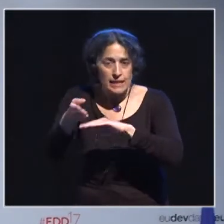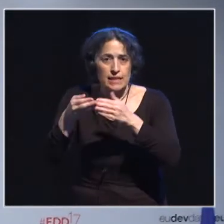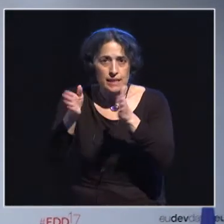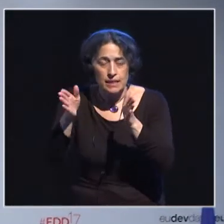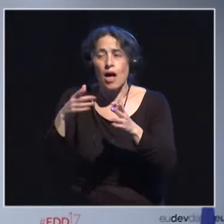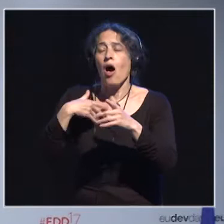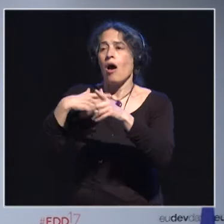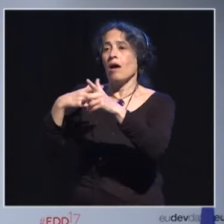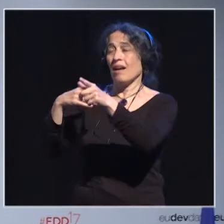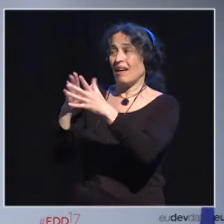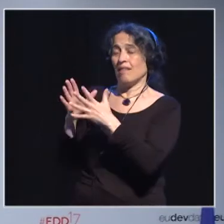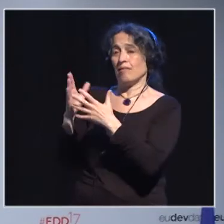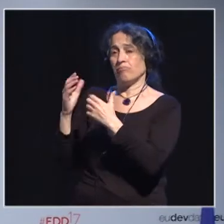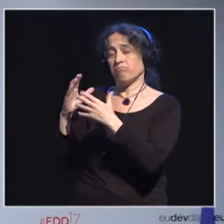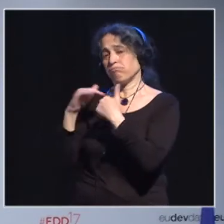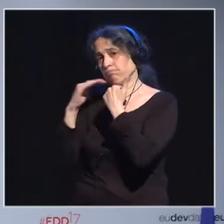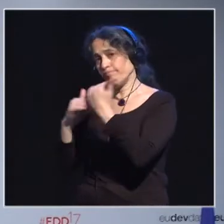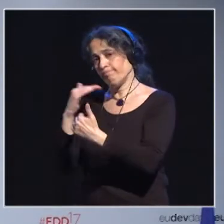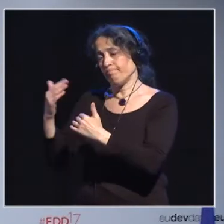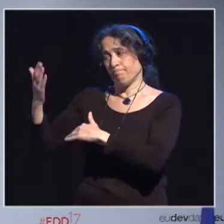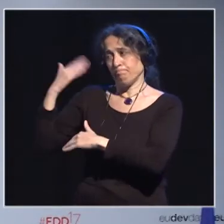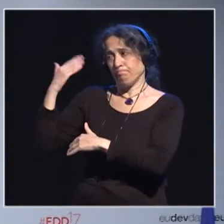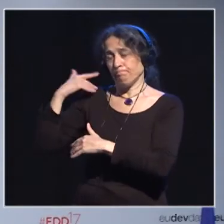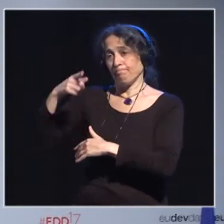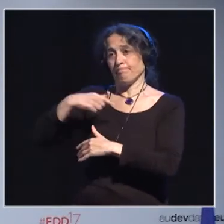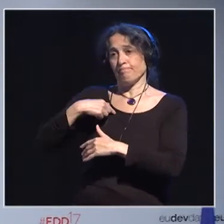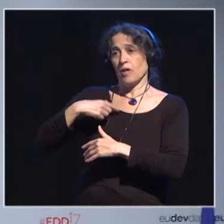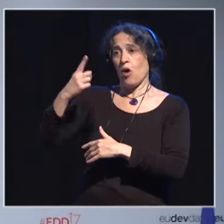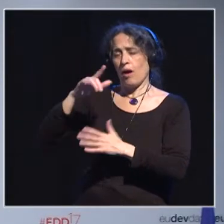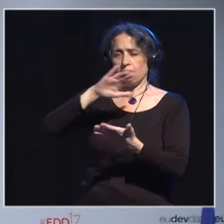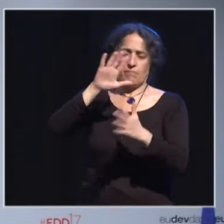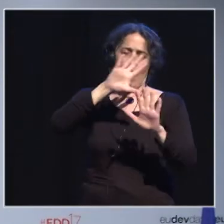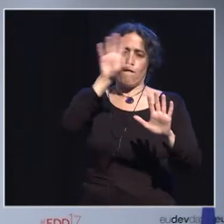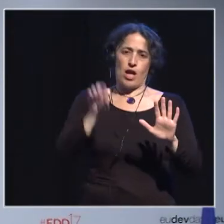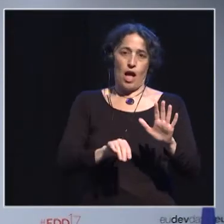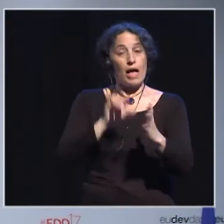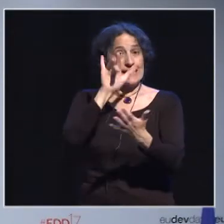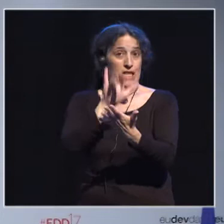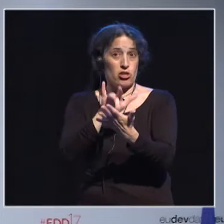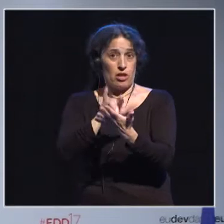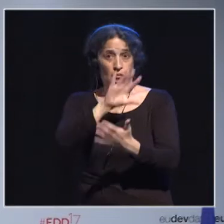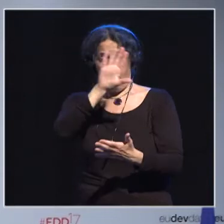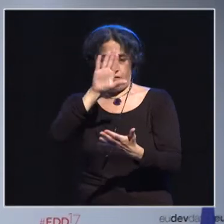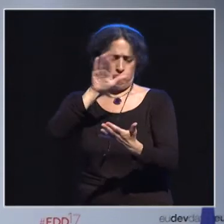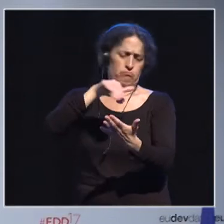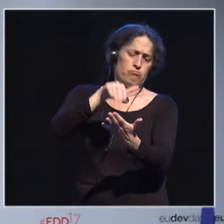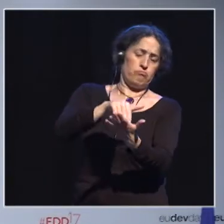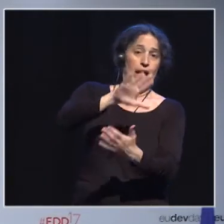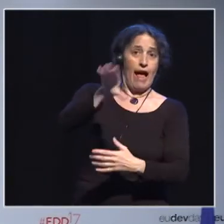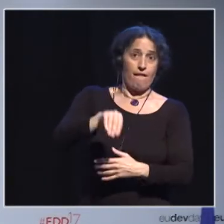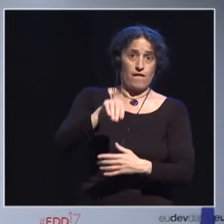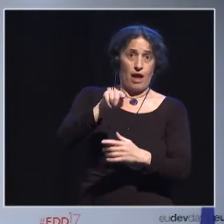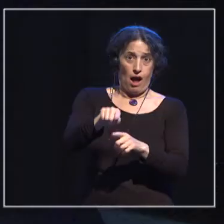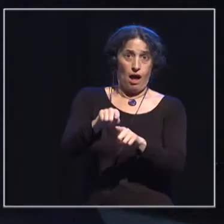few years ago, I went to one of the countries in Central Africa, where we wanted to set up, together with the local partner,